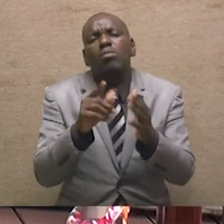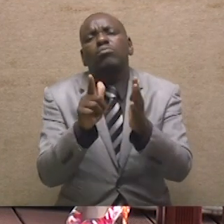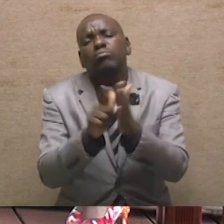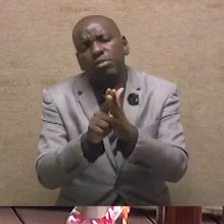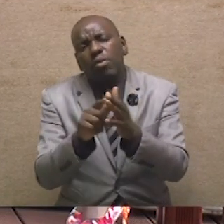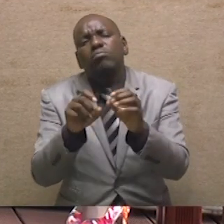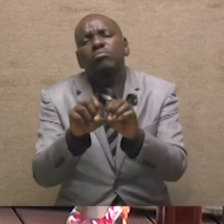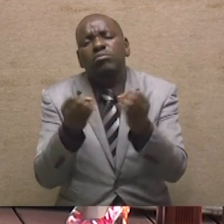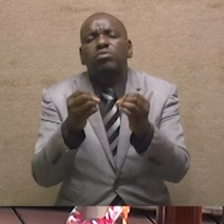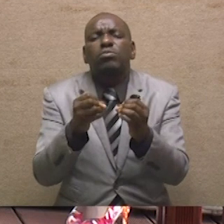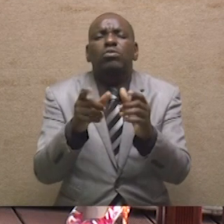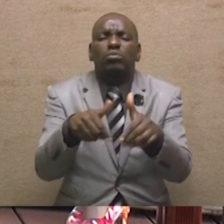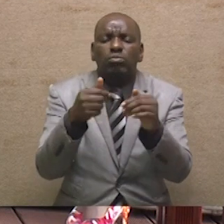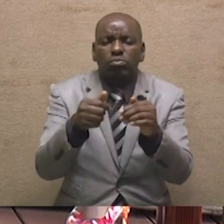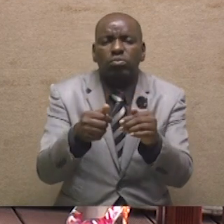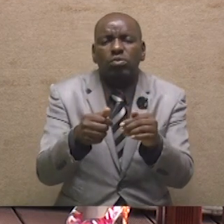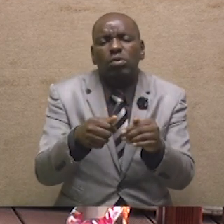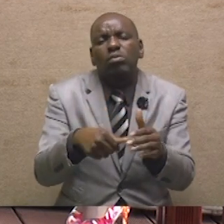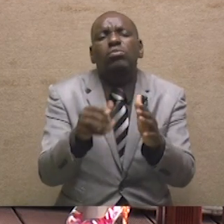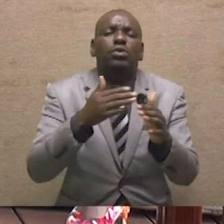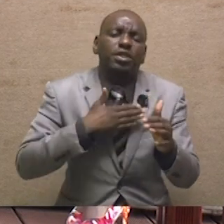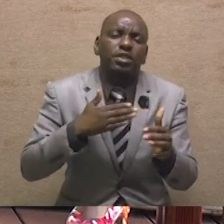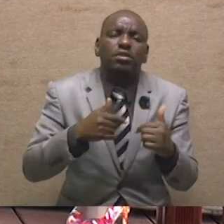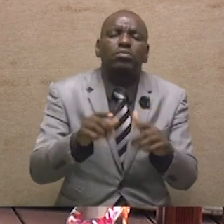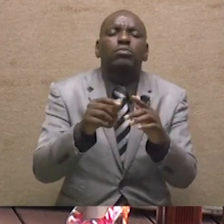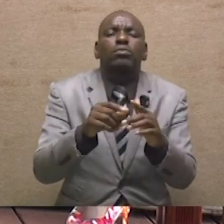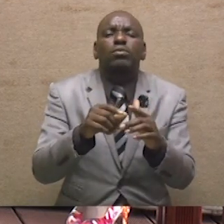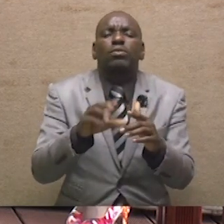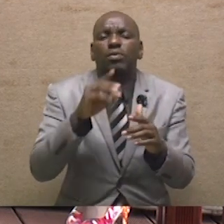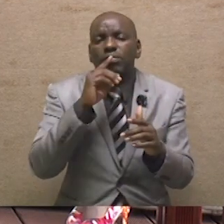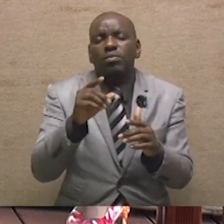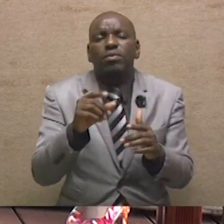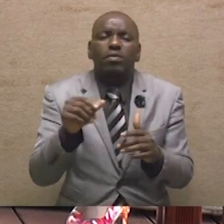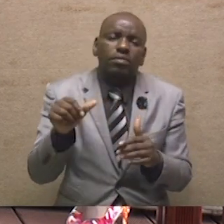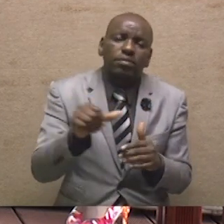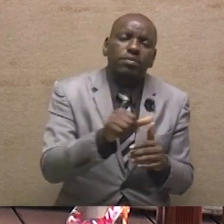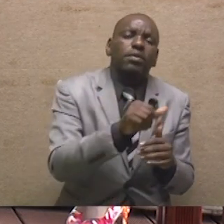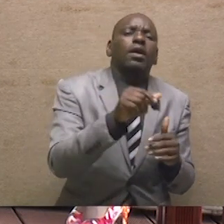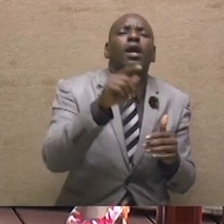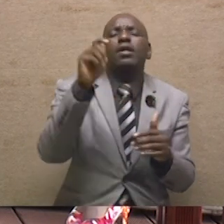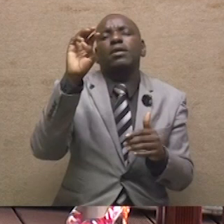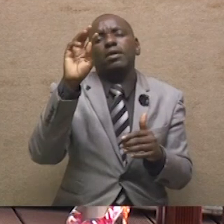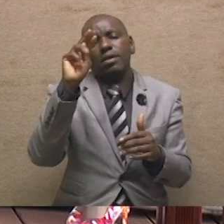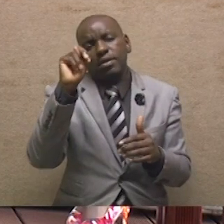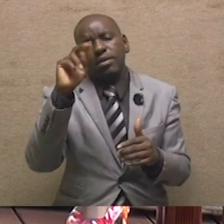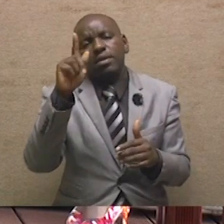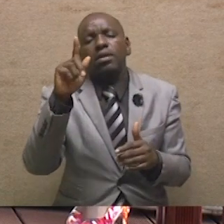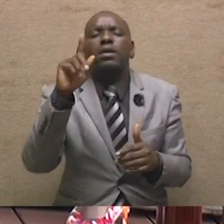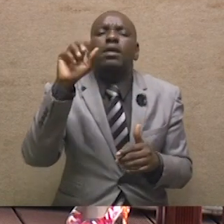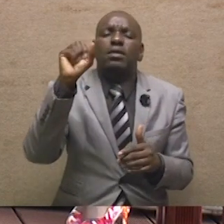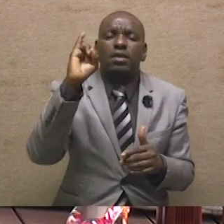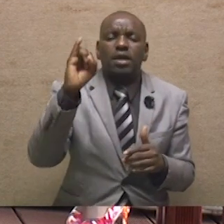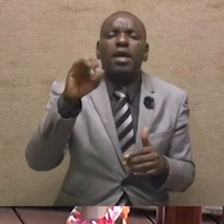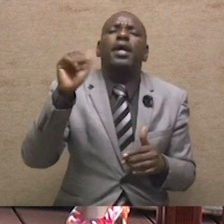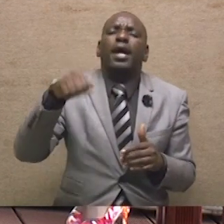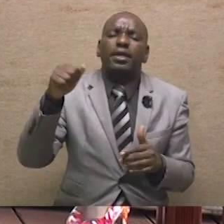have a situation where we criminalize people who are providing a service that is needed. I see you're itching to come in.